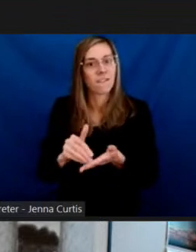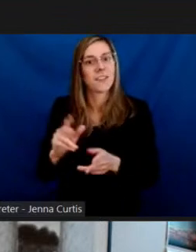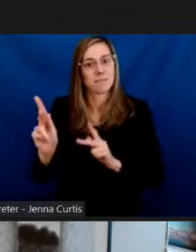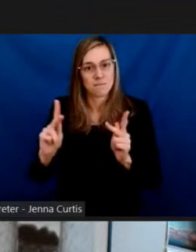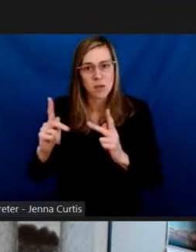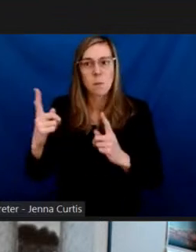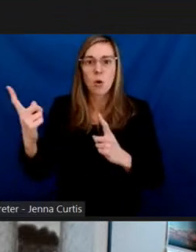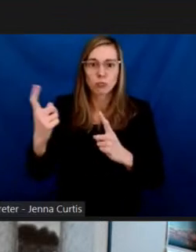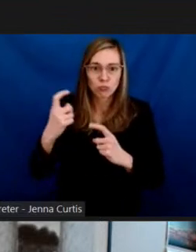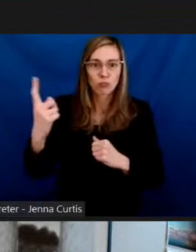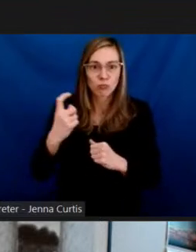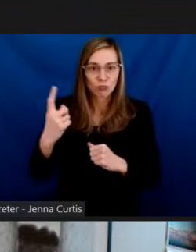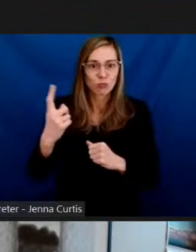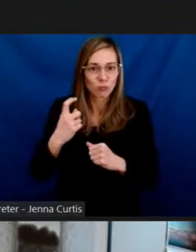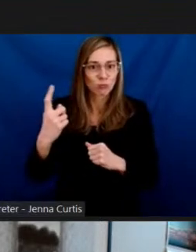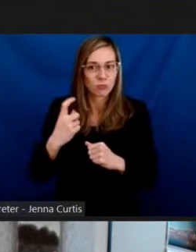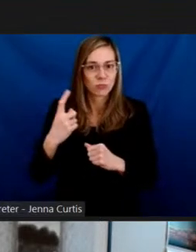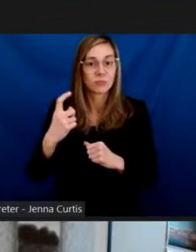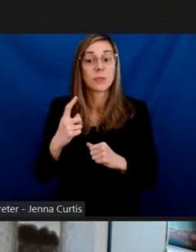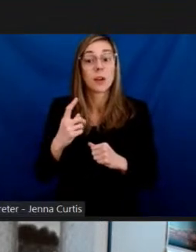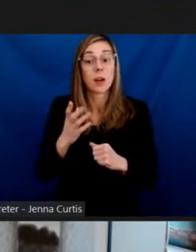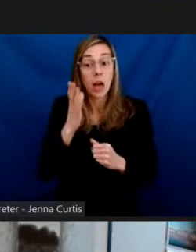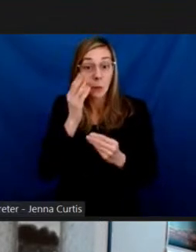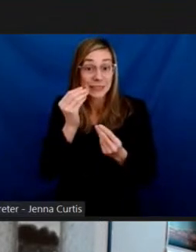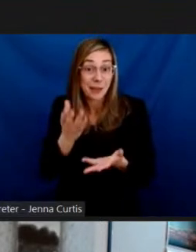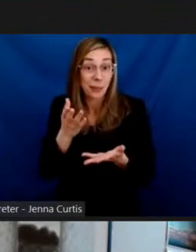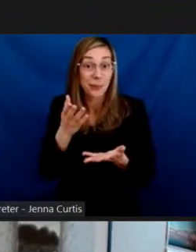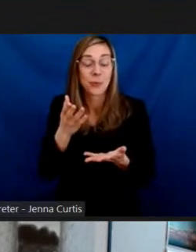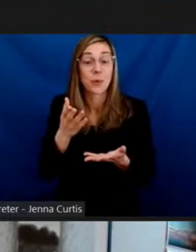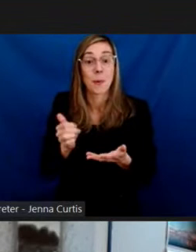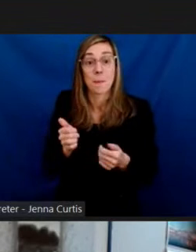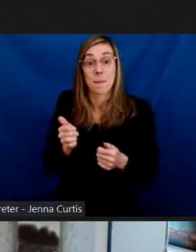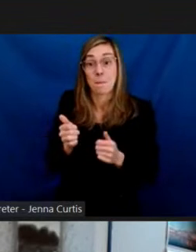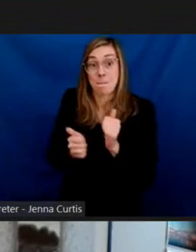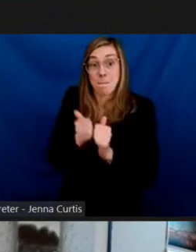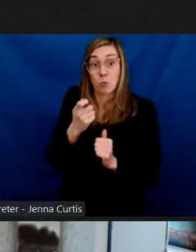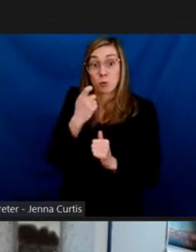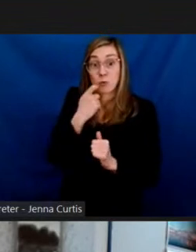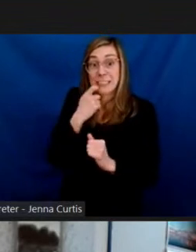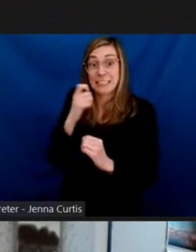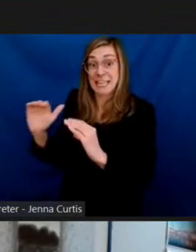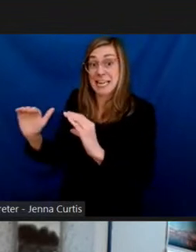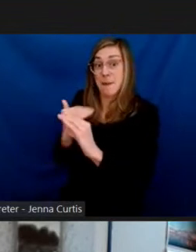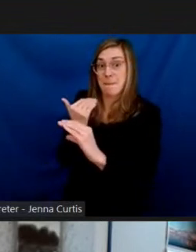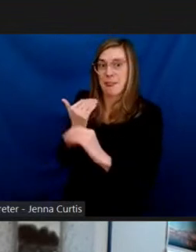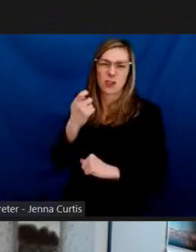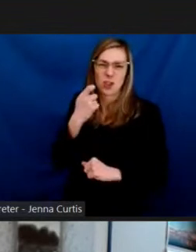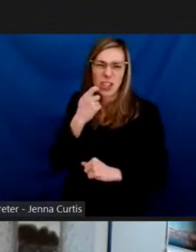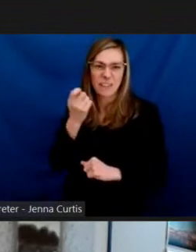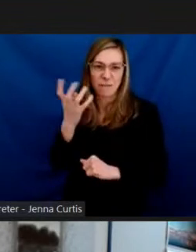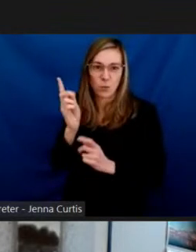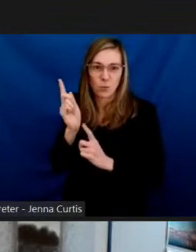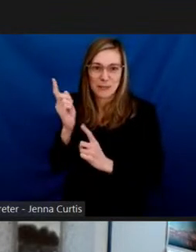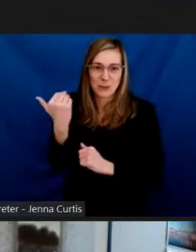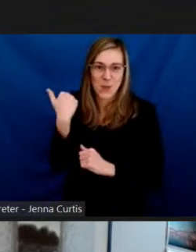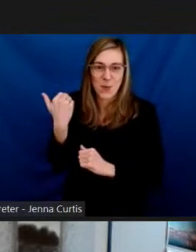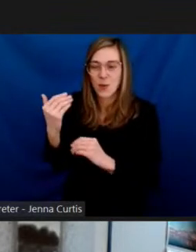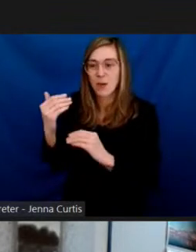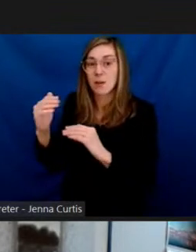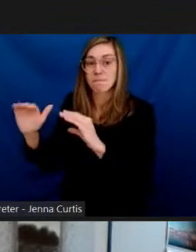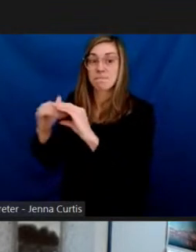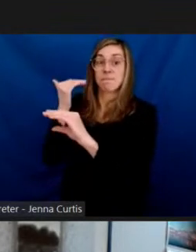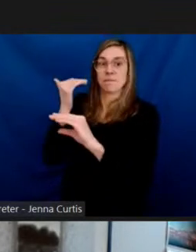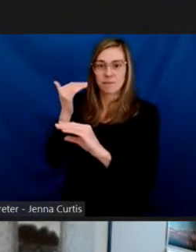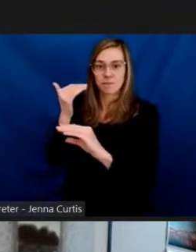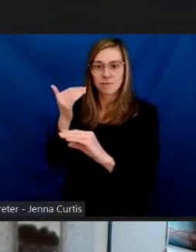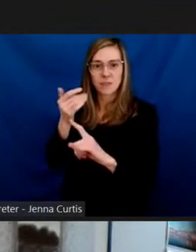tell you, the most recent email in my inbox that came in just a couple of minutes ago came from a concerned parent in a